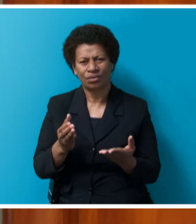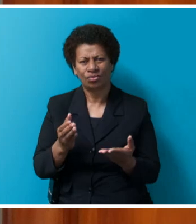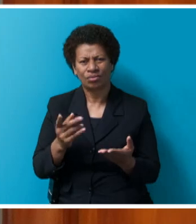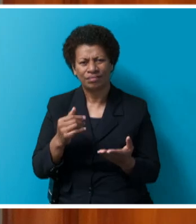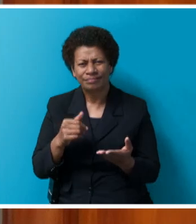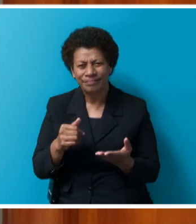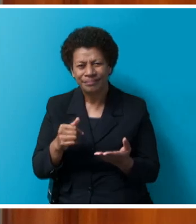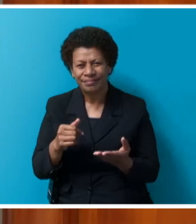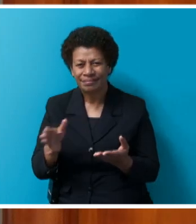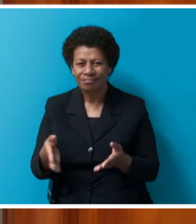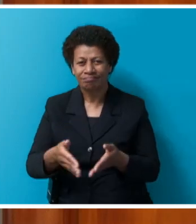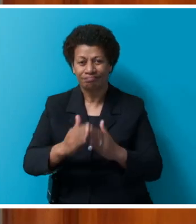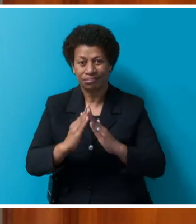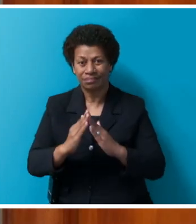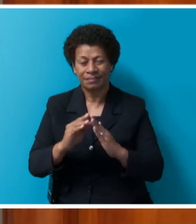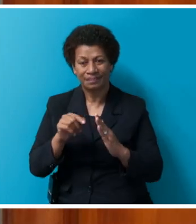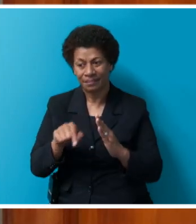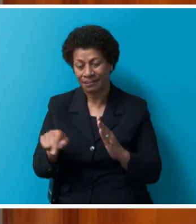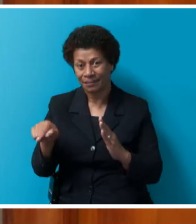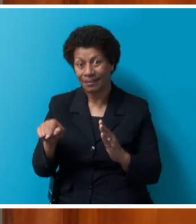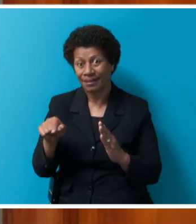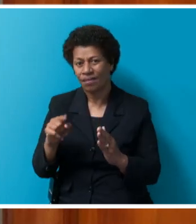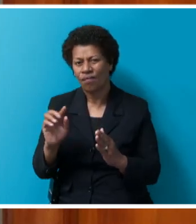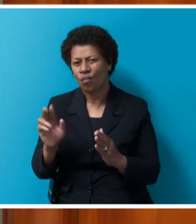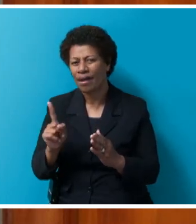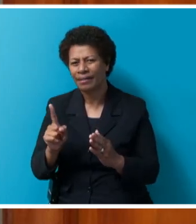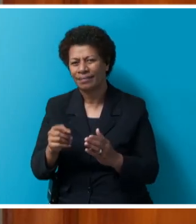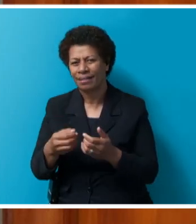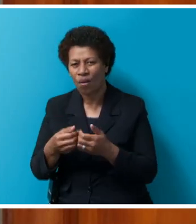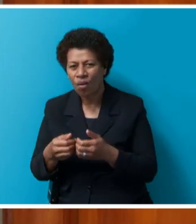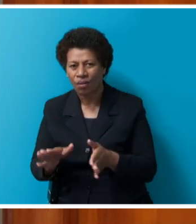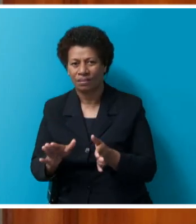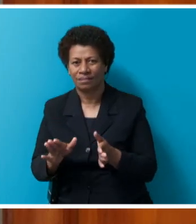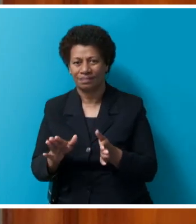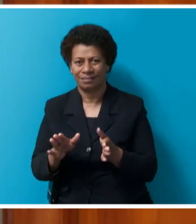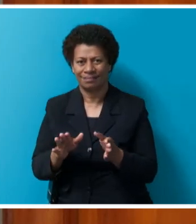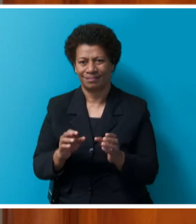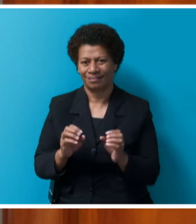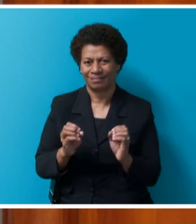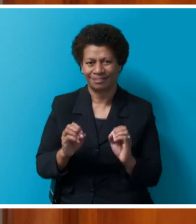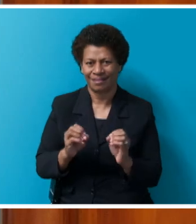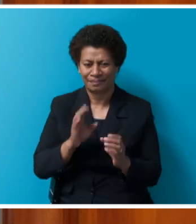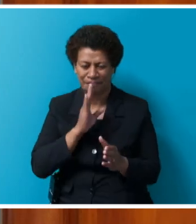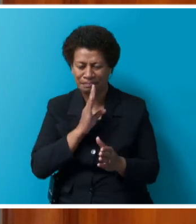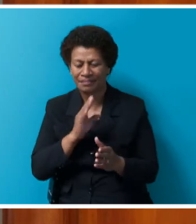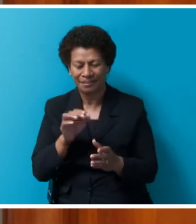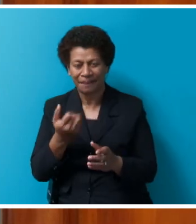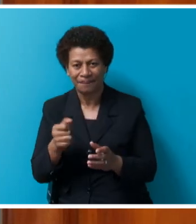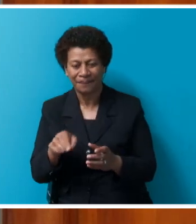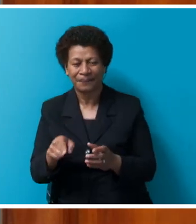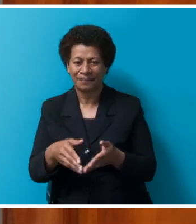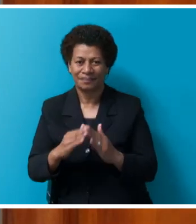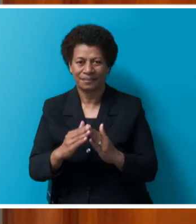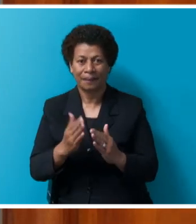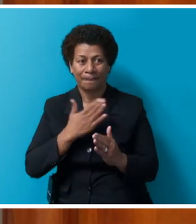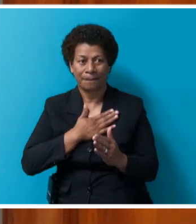lost. Like a phoenix rising out of the ashes, it's been a journey of resurgence. My connection to Laos runs